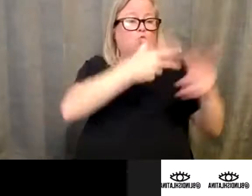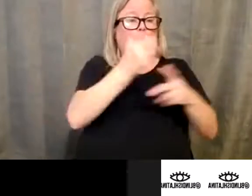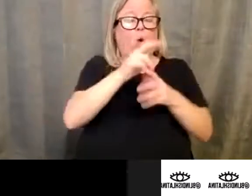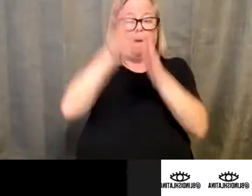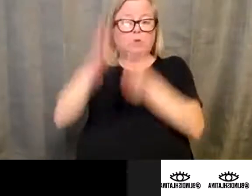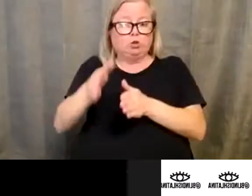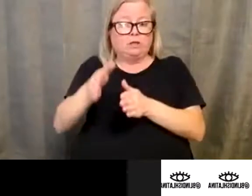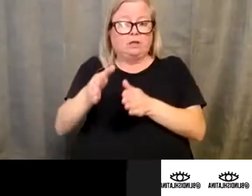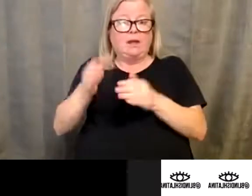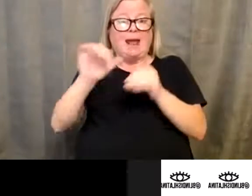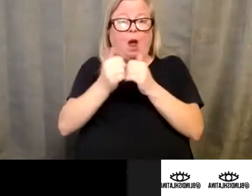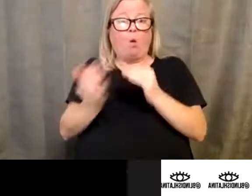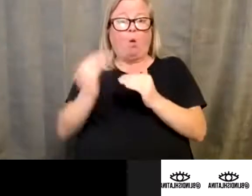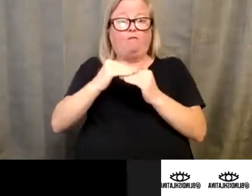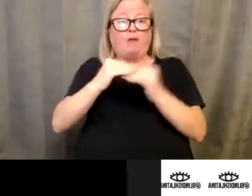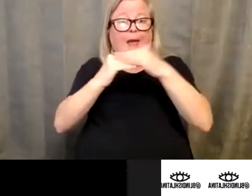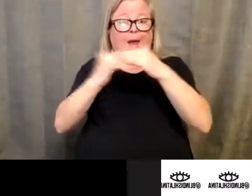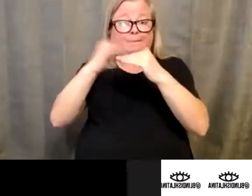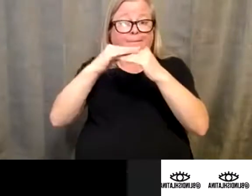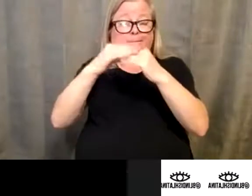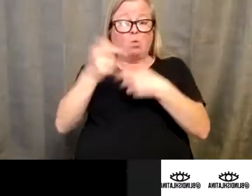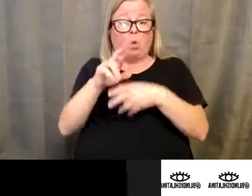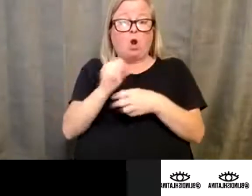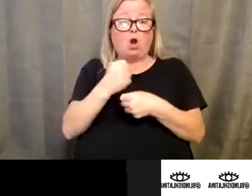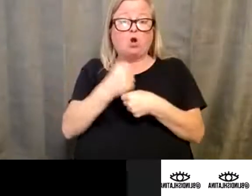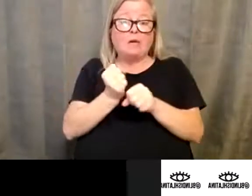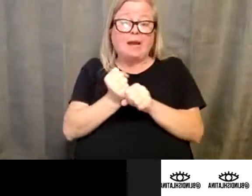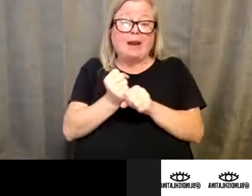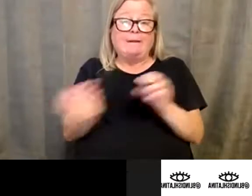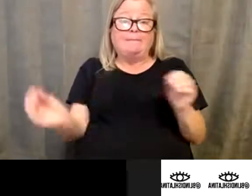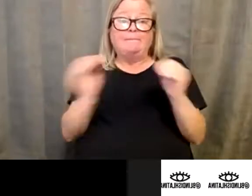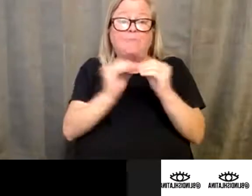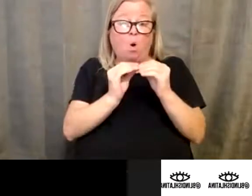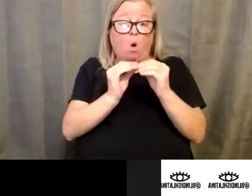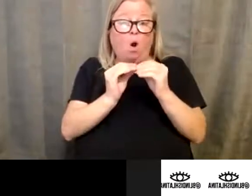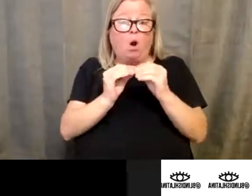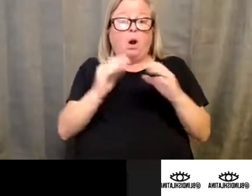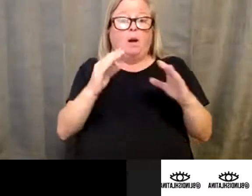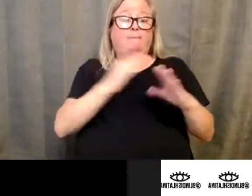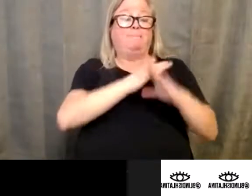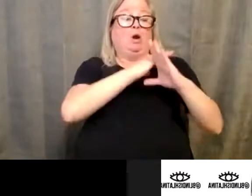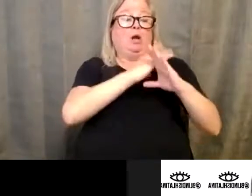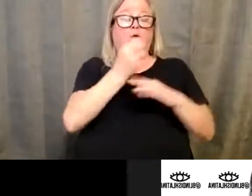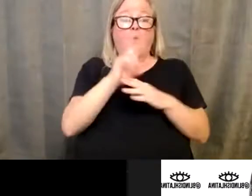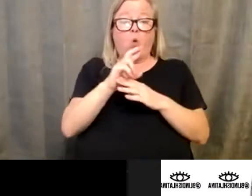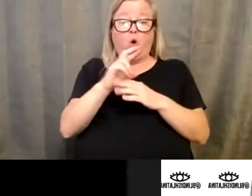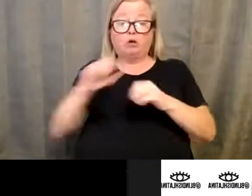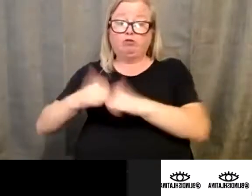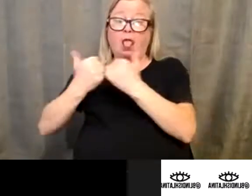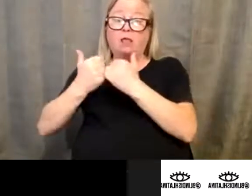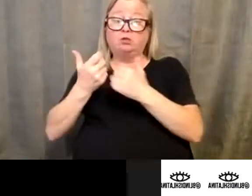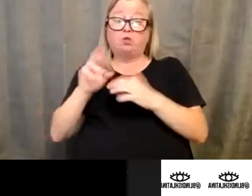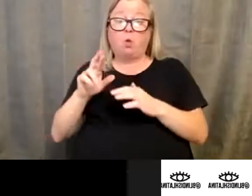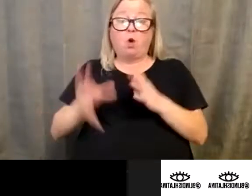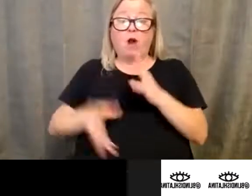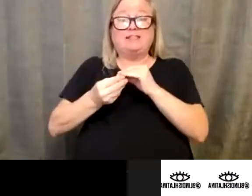they overlap? How do they create more barriers or challenges or additional